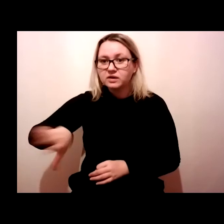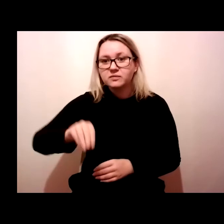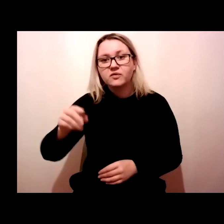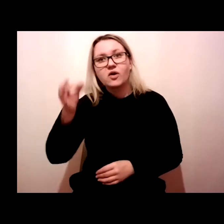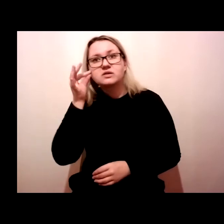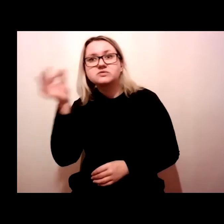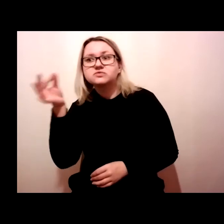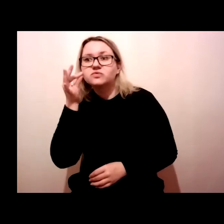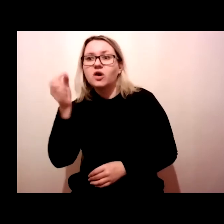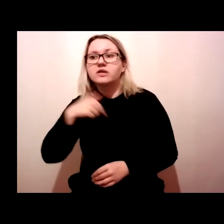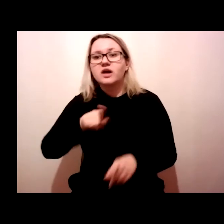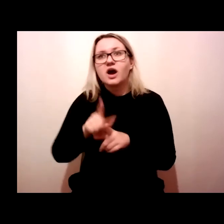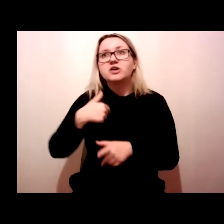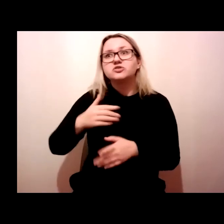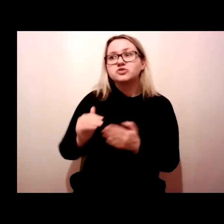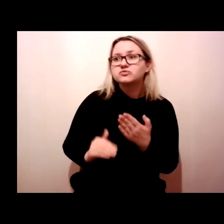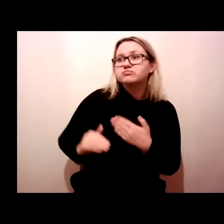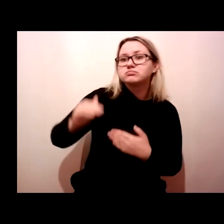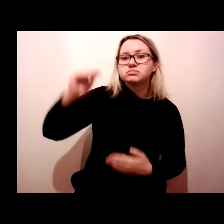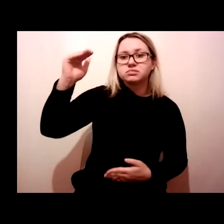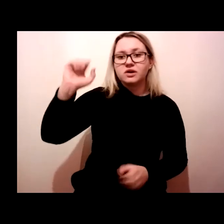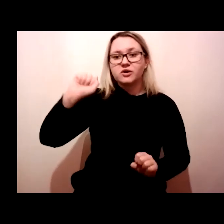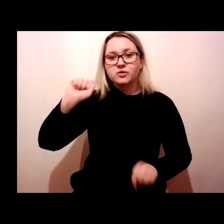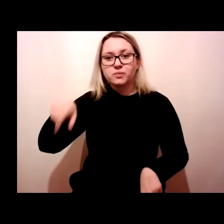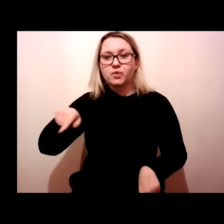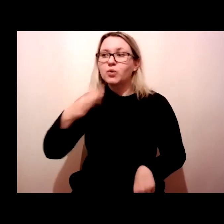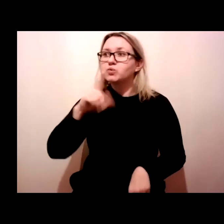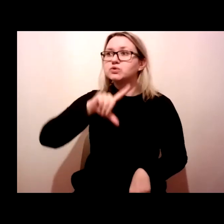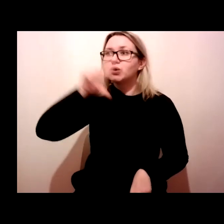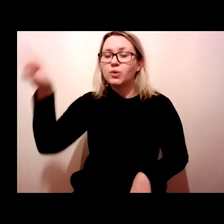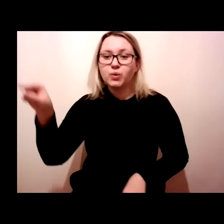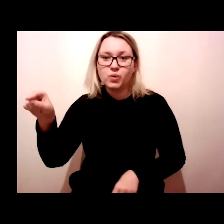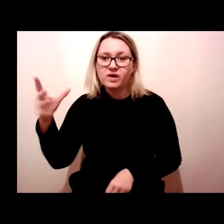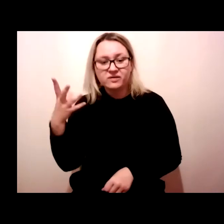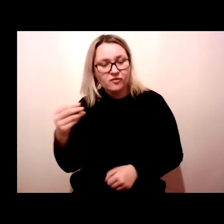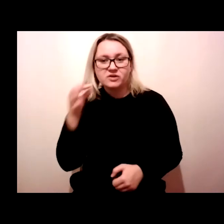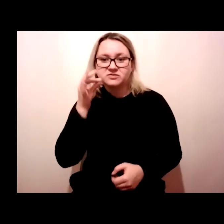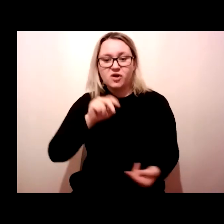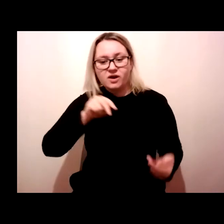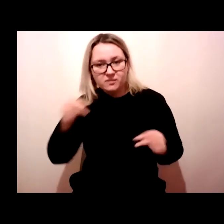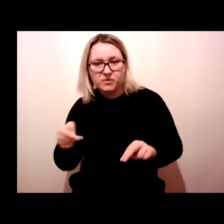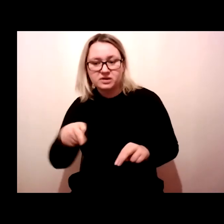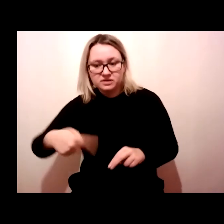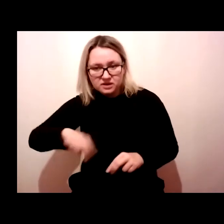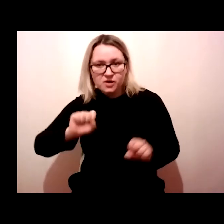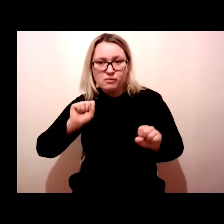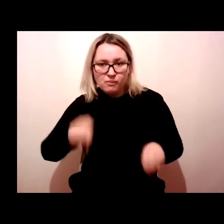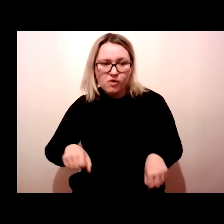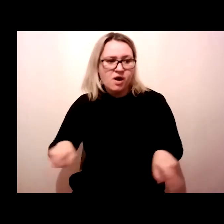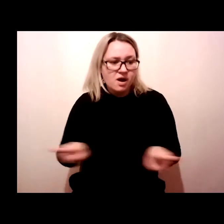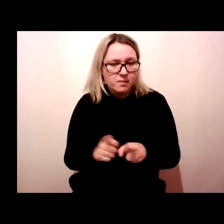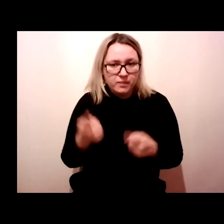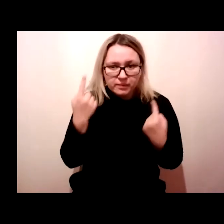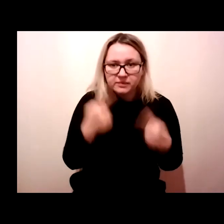svajonė LGBT nebus, kada aš children suaugsiu ir galėsiu išvykti į užsienį, will tiesiog jie have galės, kaip ir visi kiti